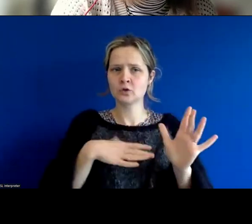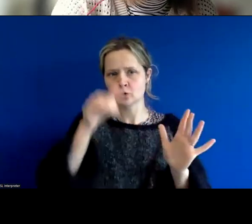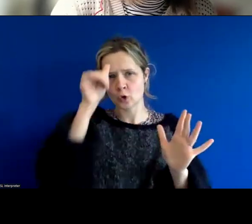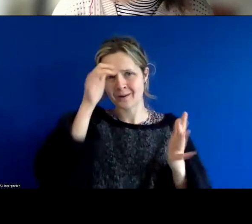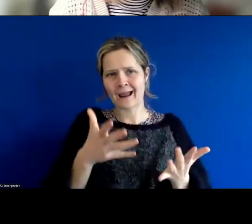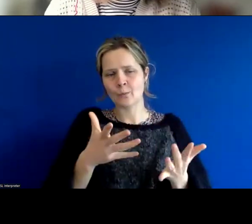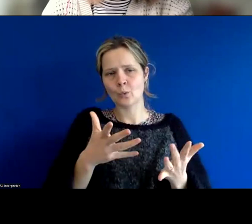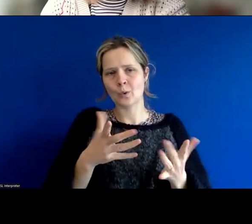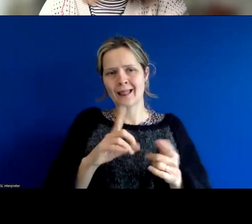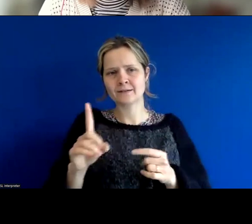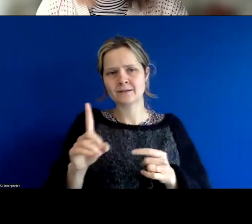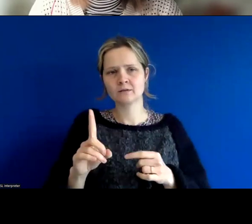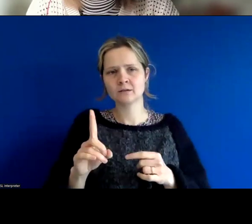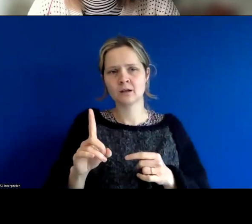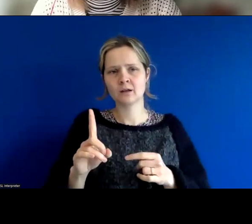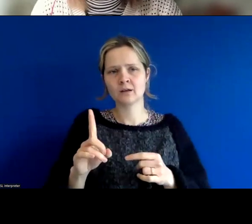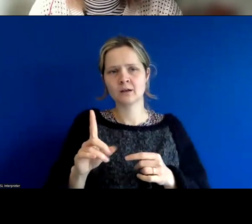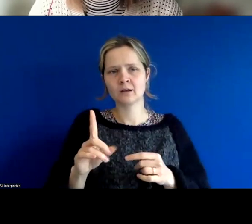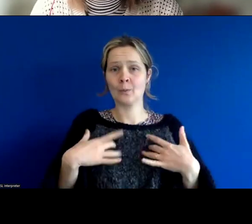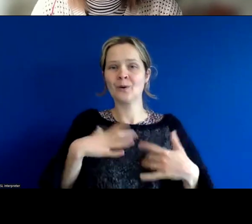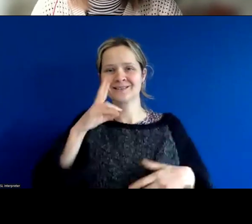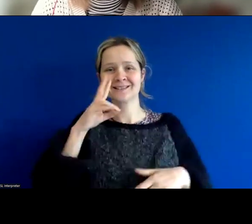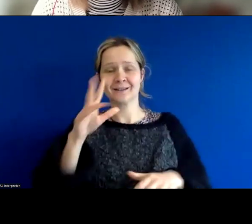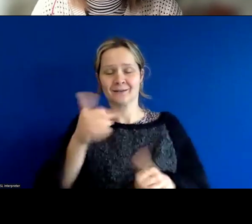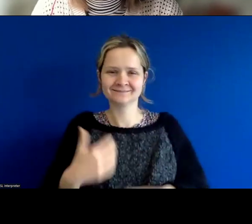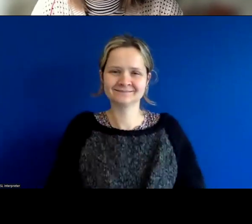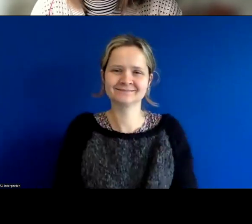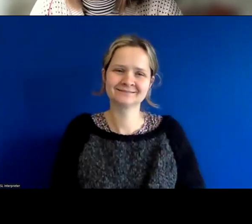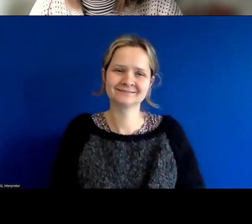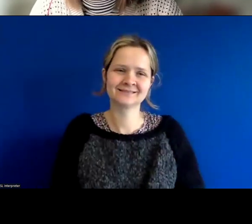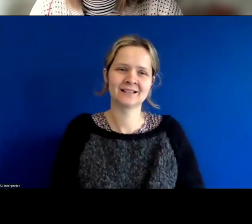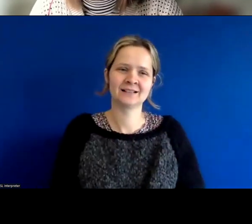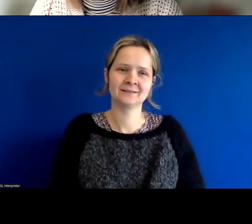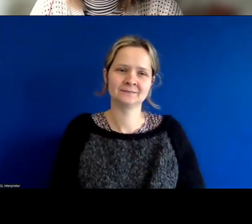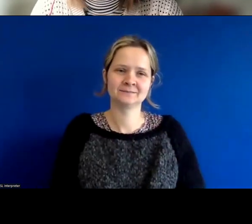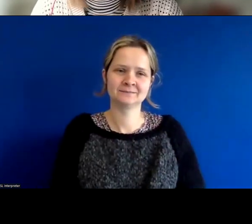Or I can do this at the end. Exciting. Yeah, exciting stuff. I'll